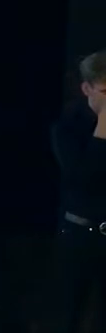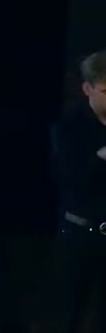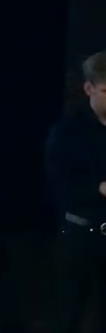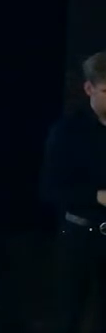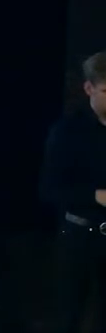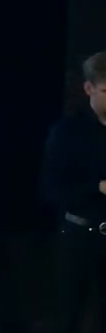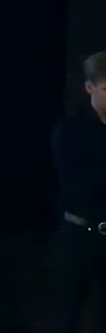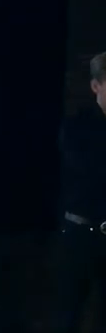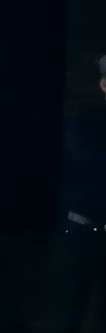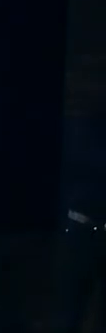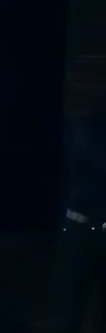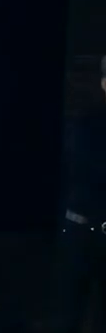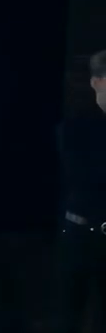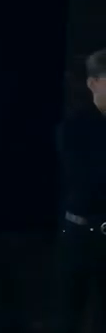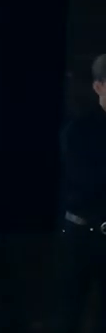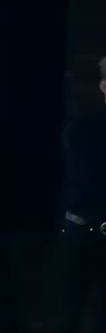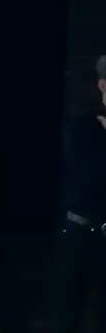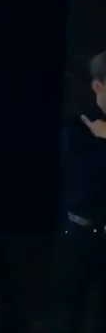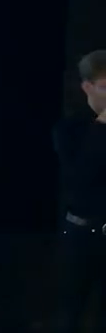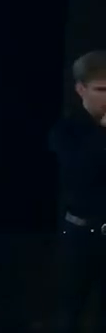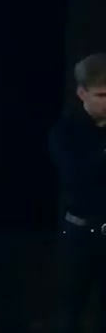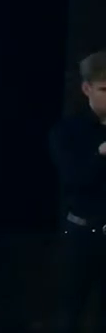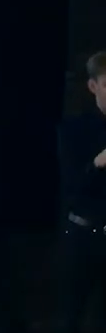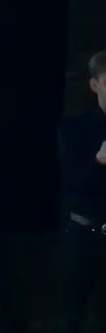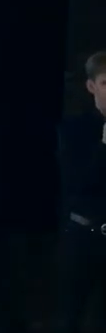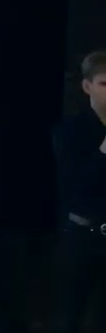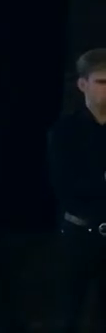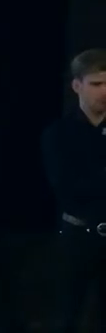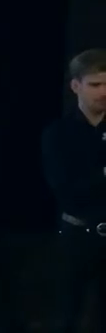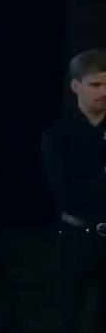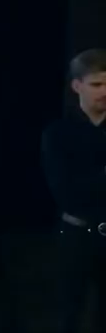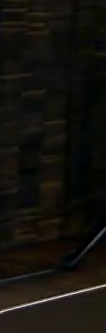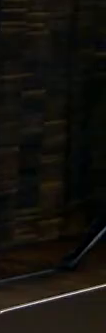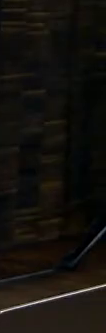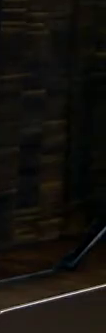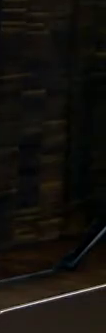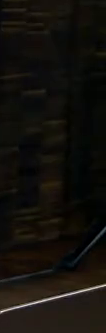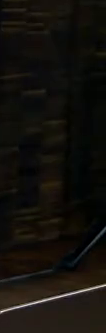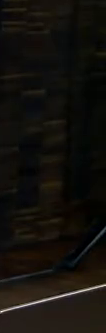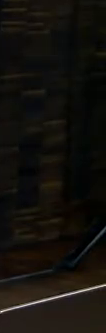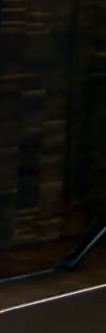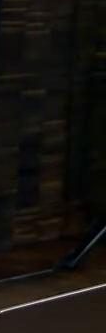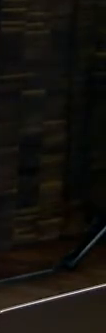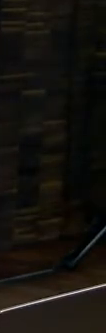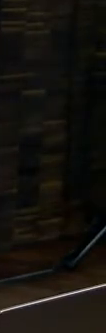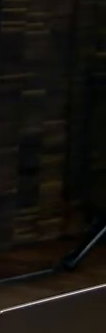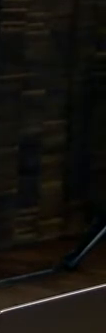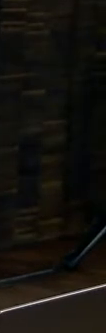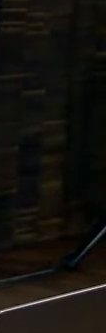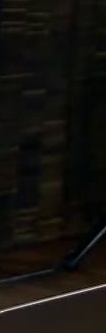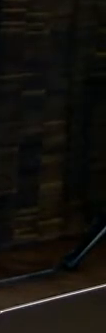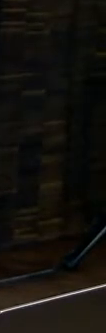our organization with people with intellectual disabilities. We will talk about this a bit later, but it